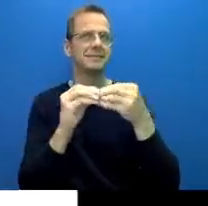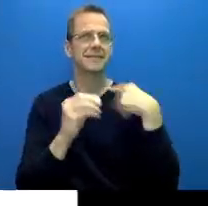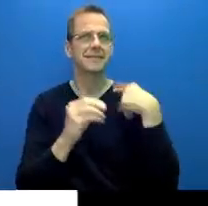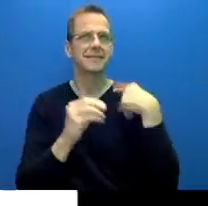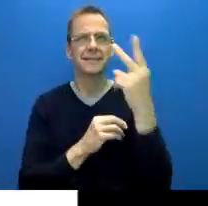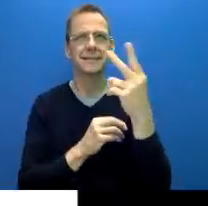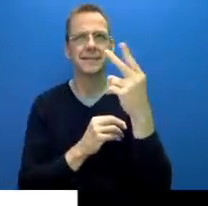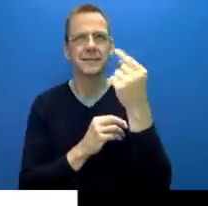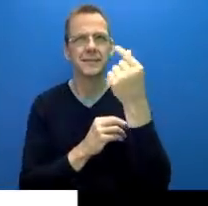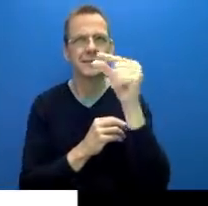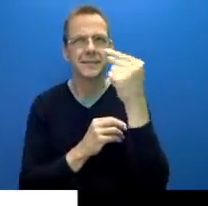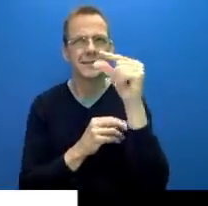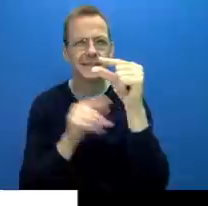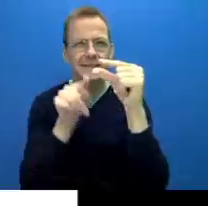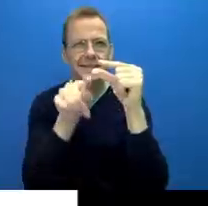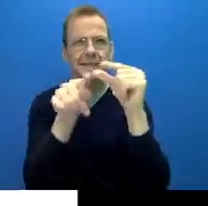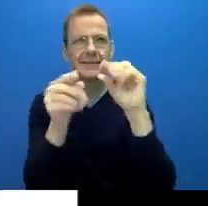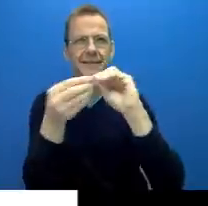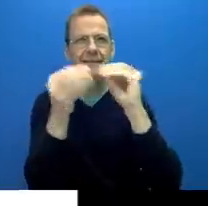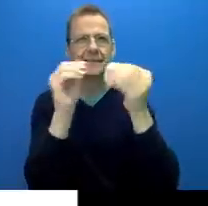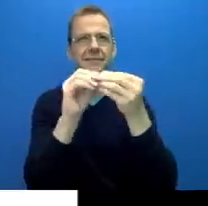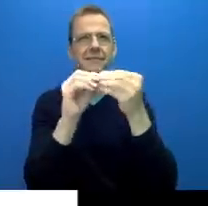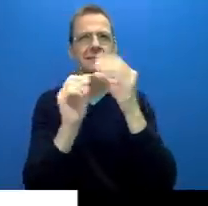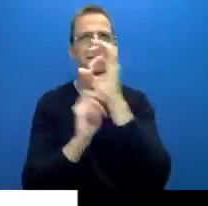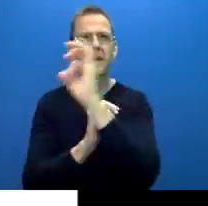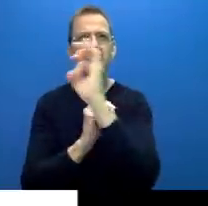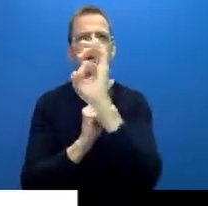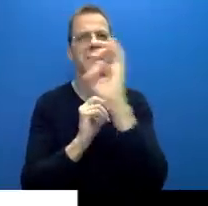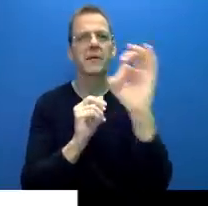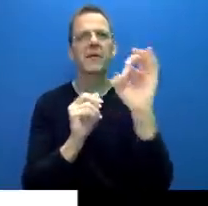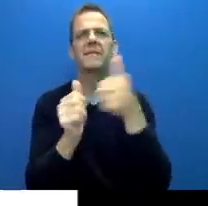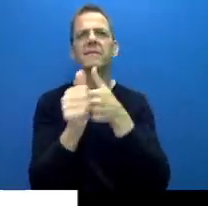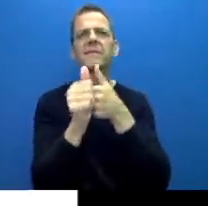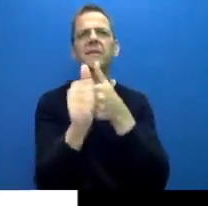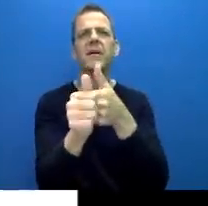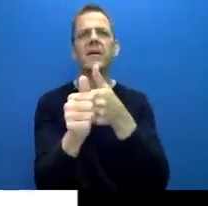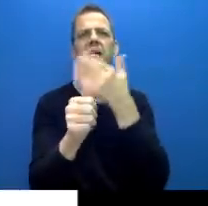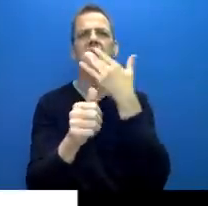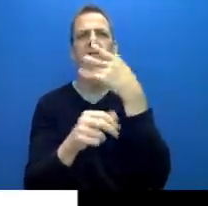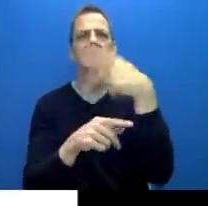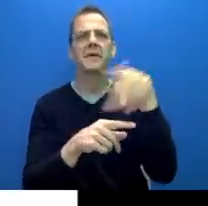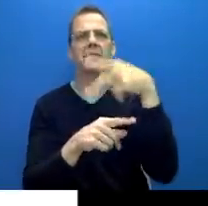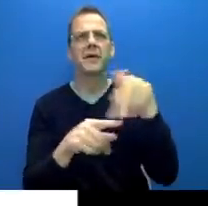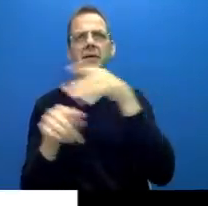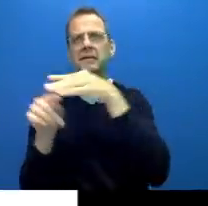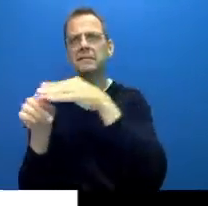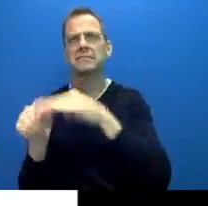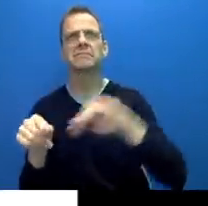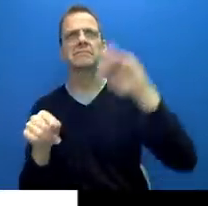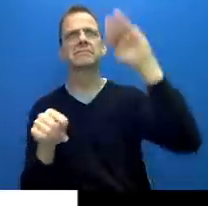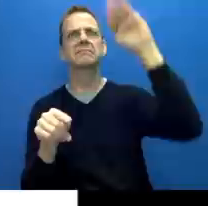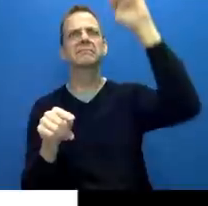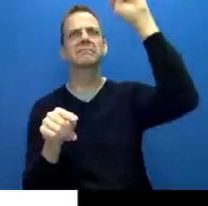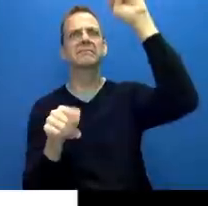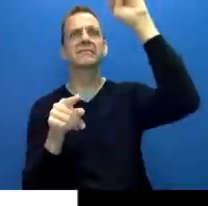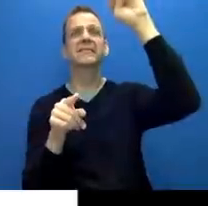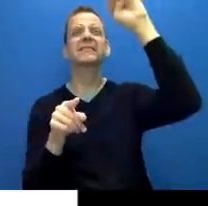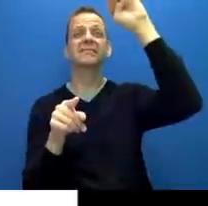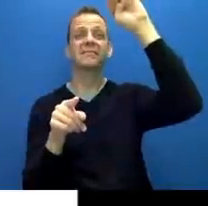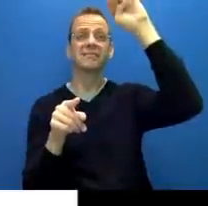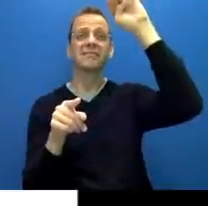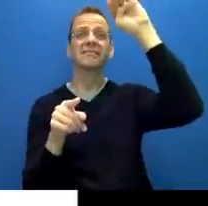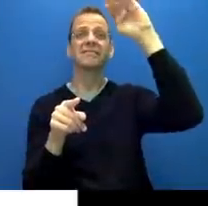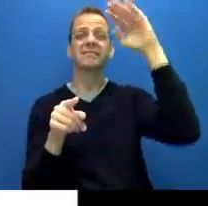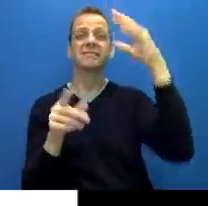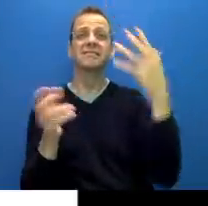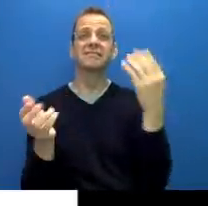and cases days. If we continue like that, in mid-September, we will reach 2,000 daily